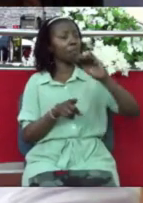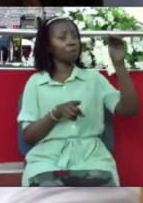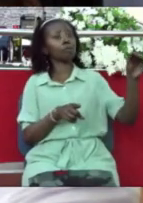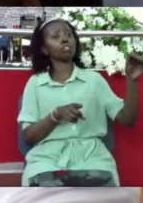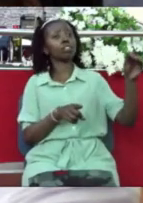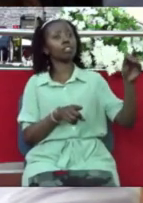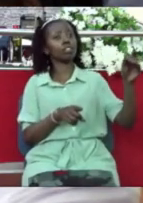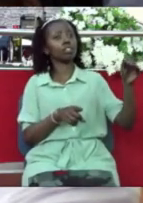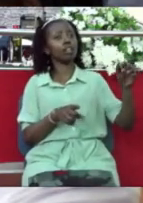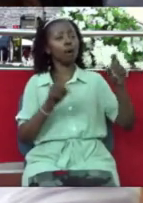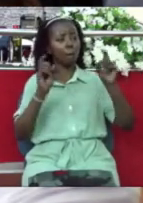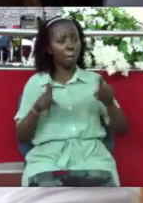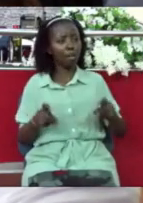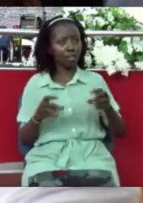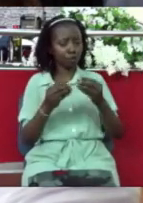We need to handle them.